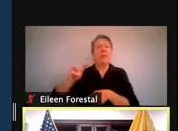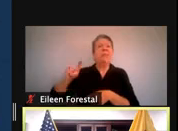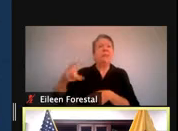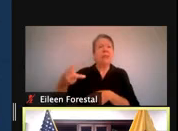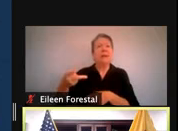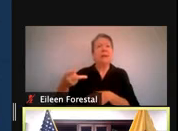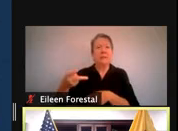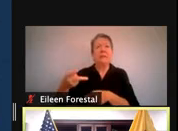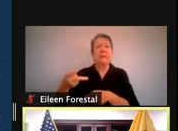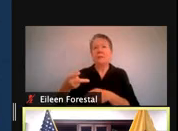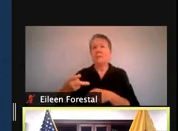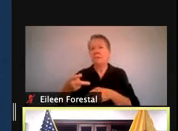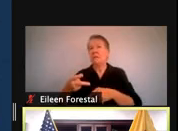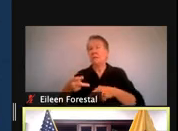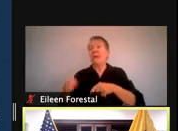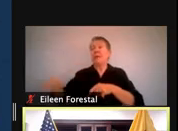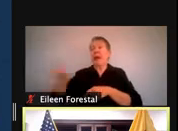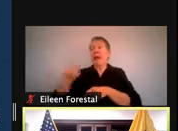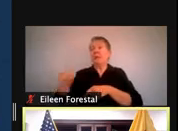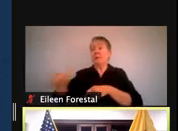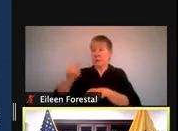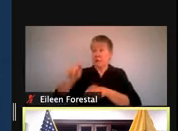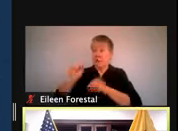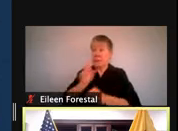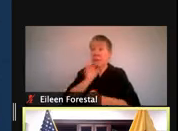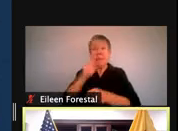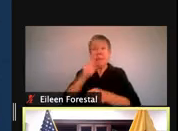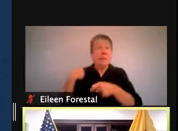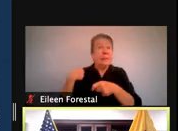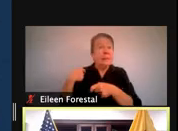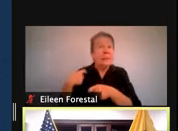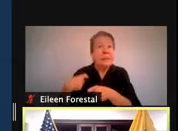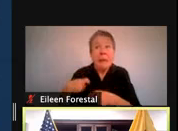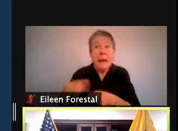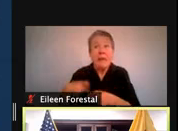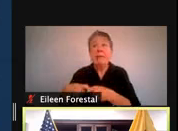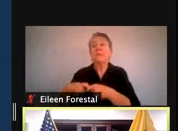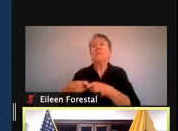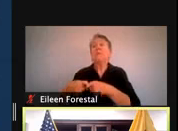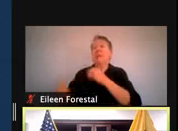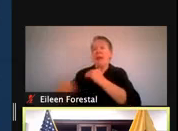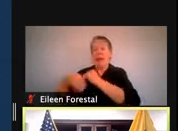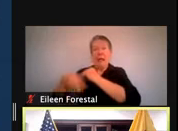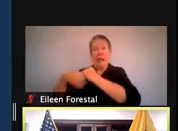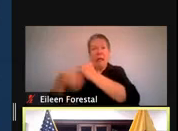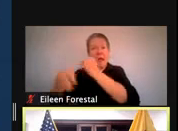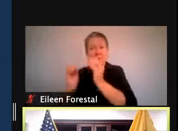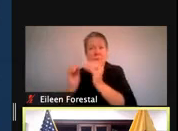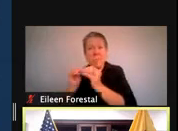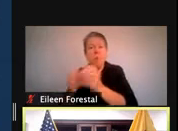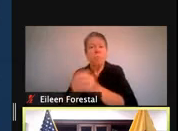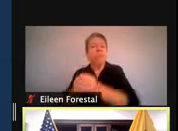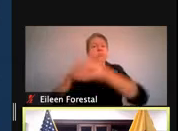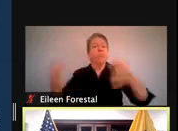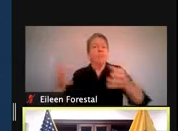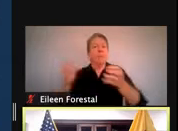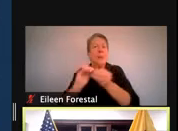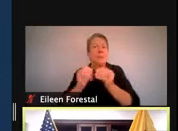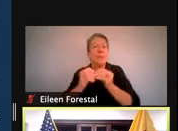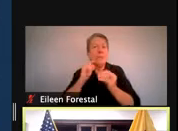an identified need from local health officials. So within the next 2 weeks, we'll have at least a total of